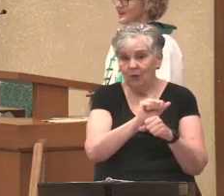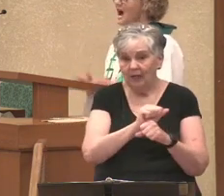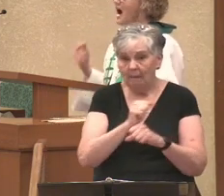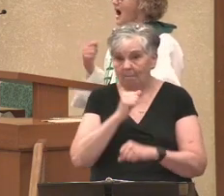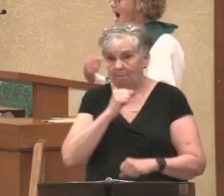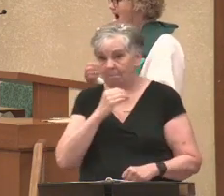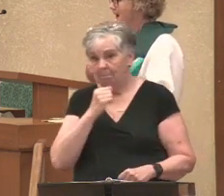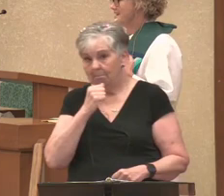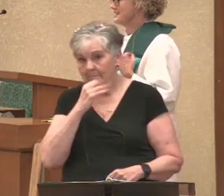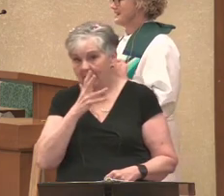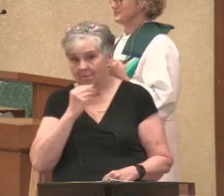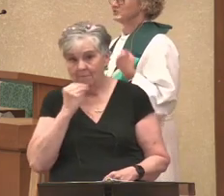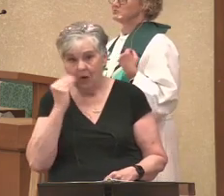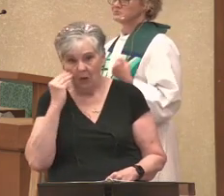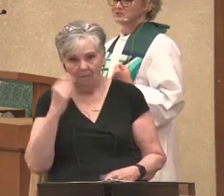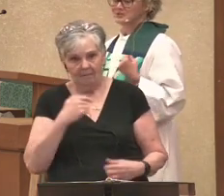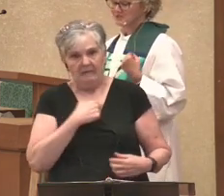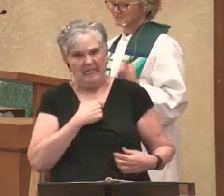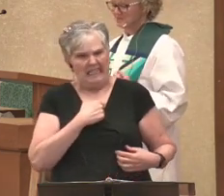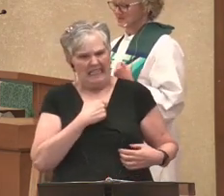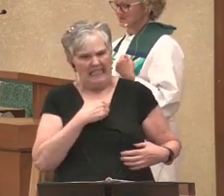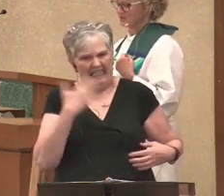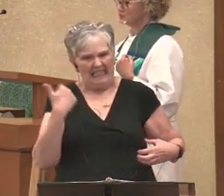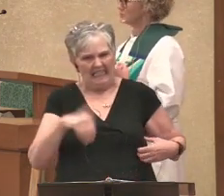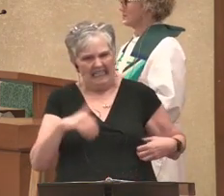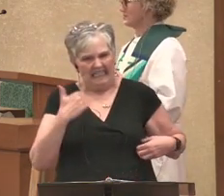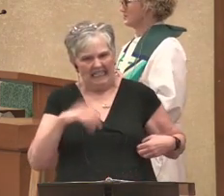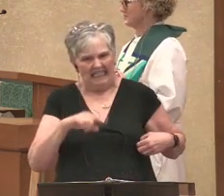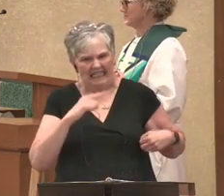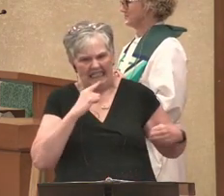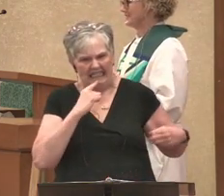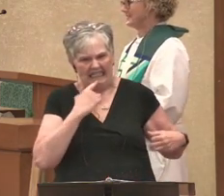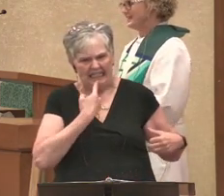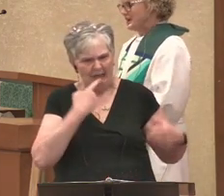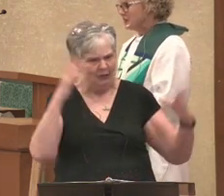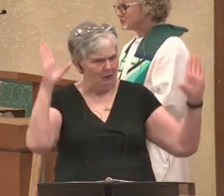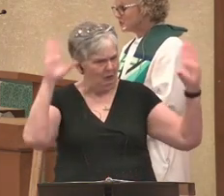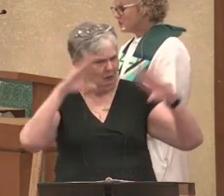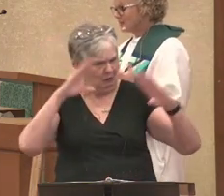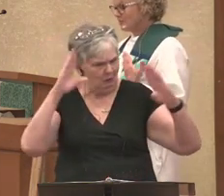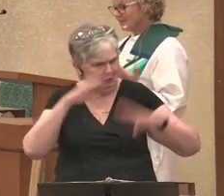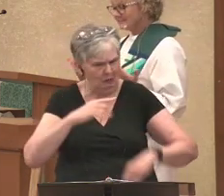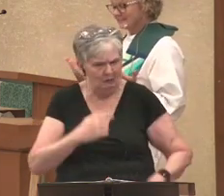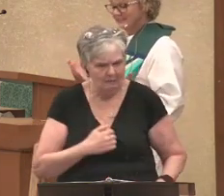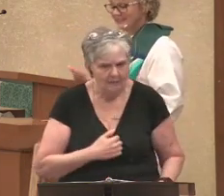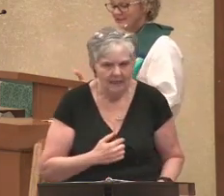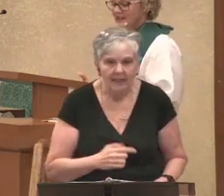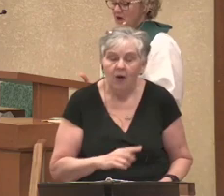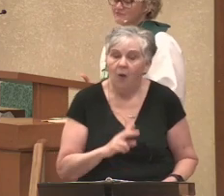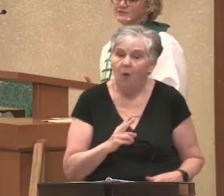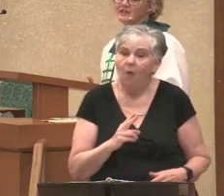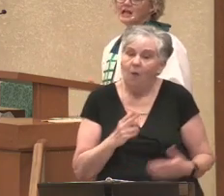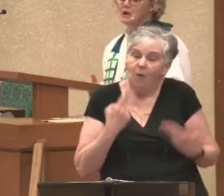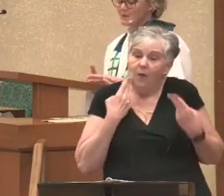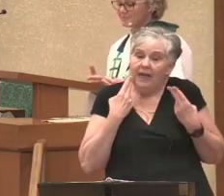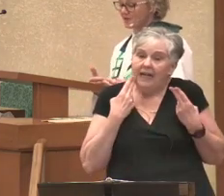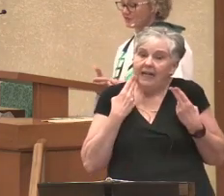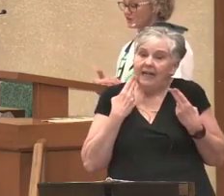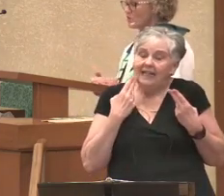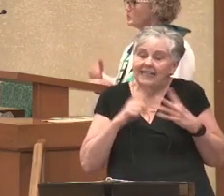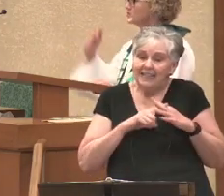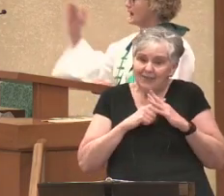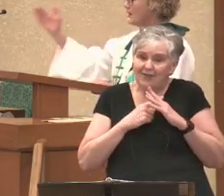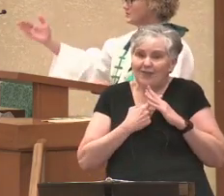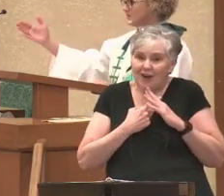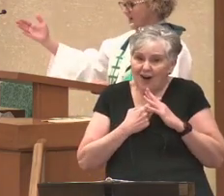kids, I got into really big trouble. It started out innocently enough. My